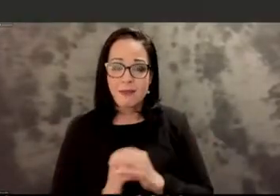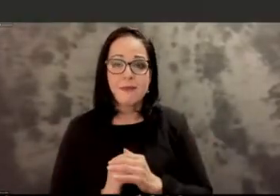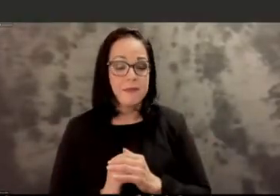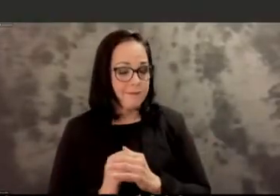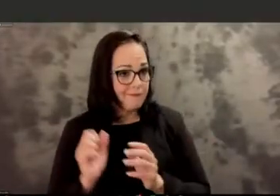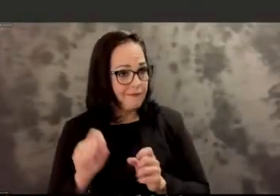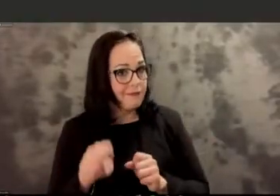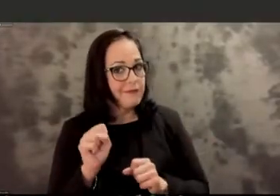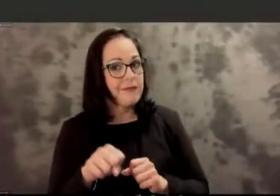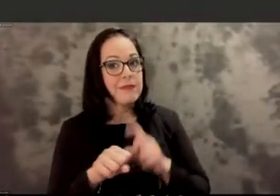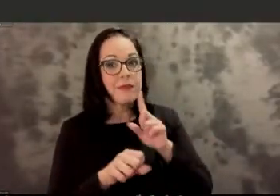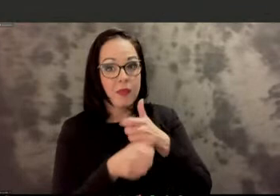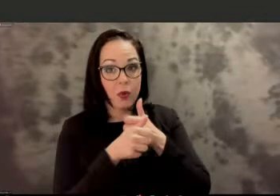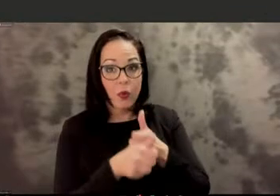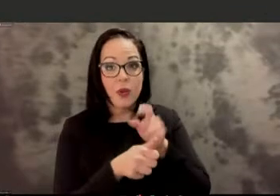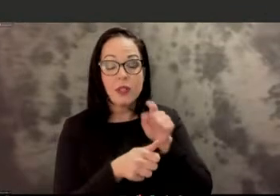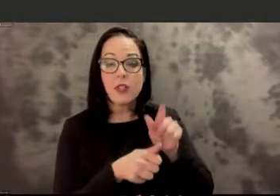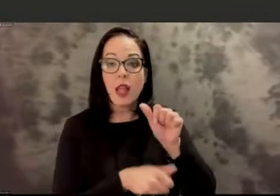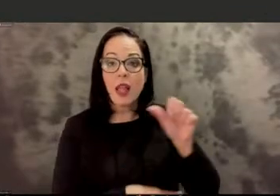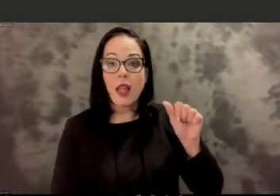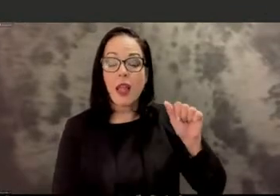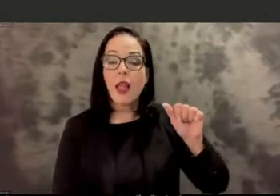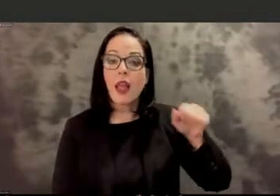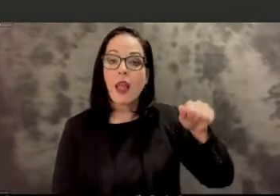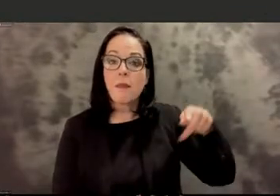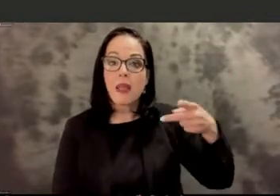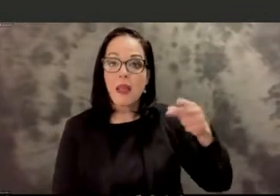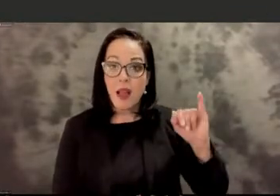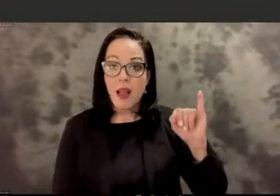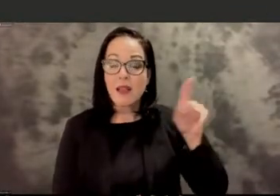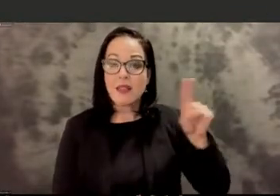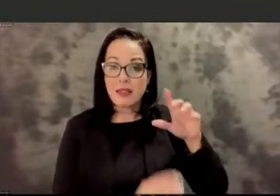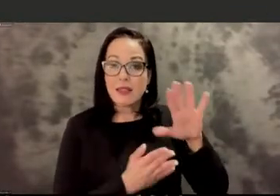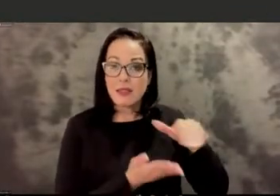Yes, according to the AAPI Center of